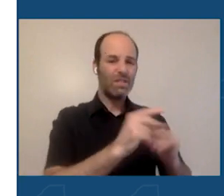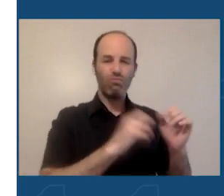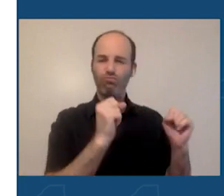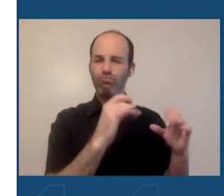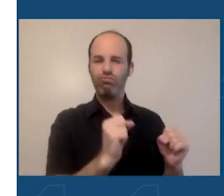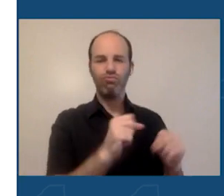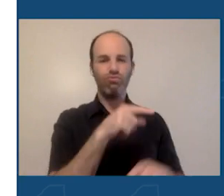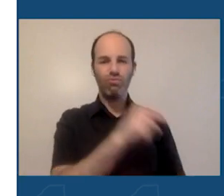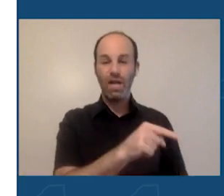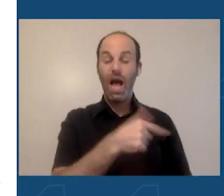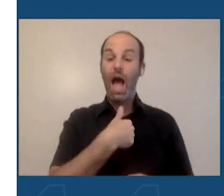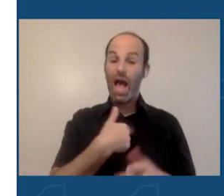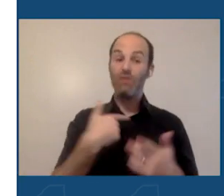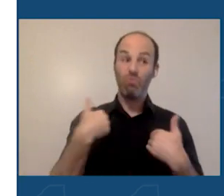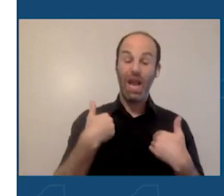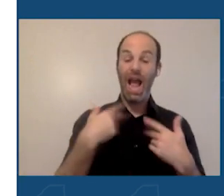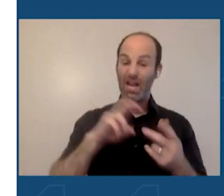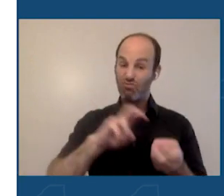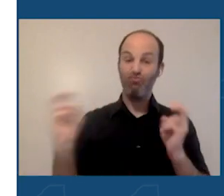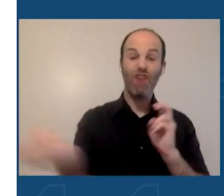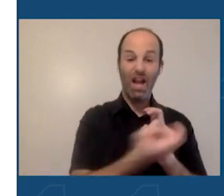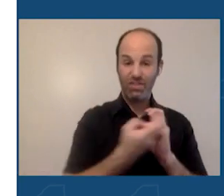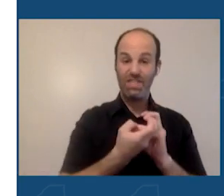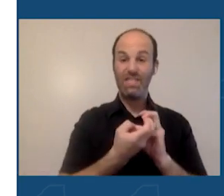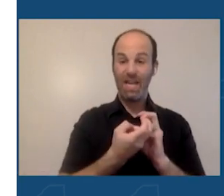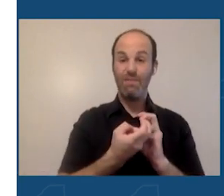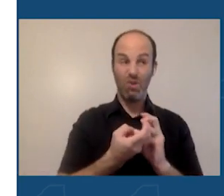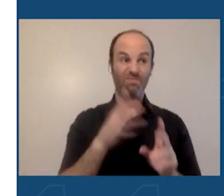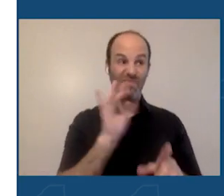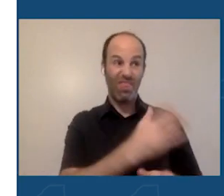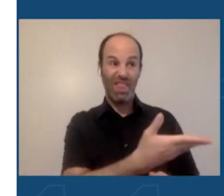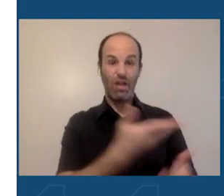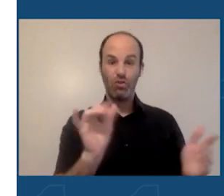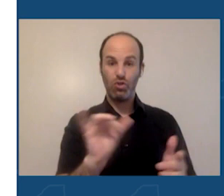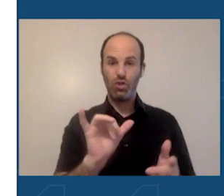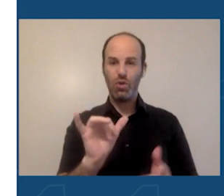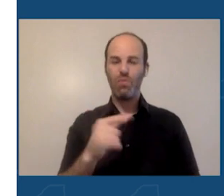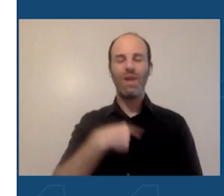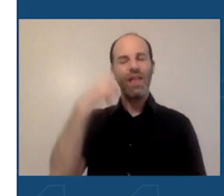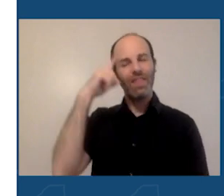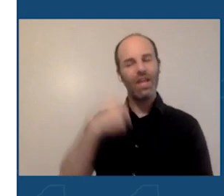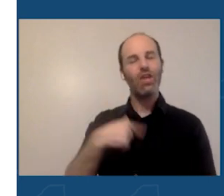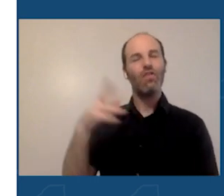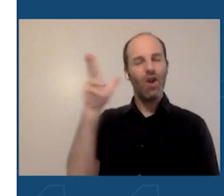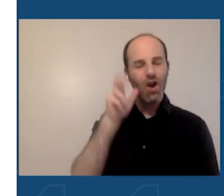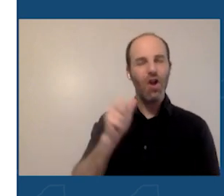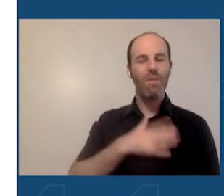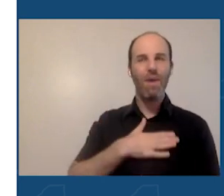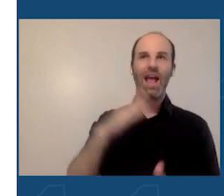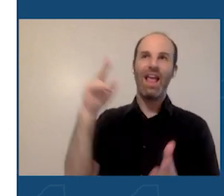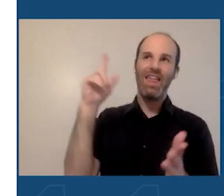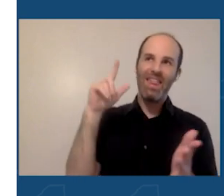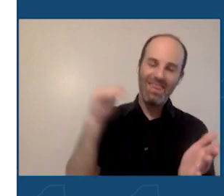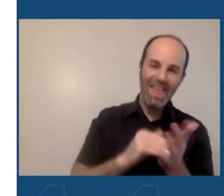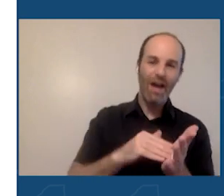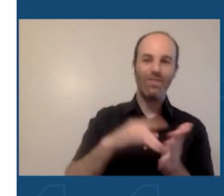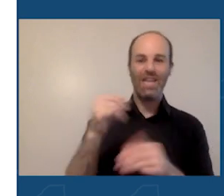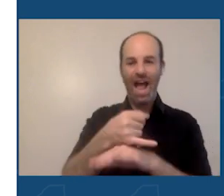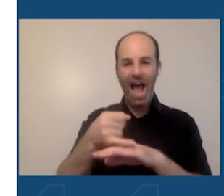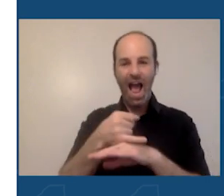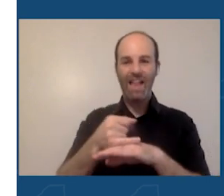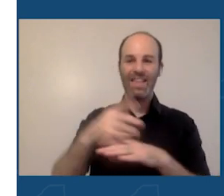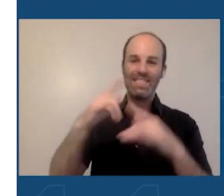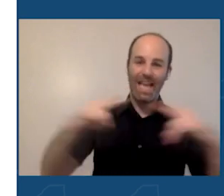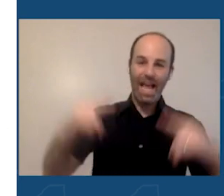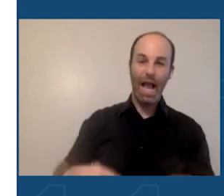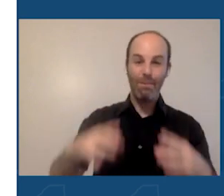roundtable up here as well. And I think you've all heard my Thousand Island camping stories. Yes, my parents had very little money, but they